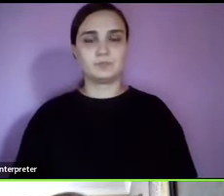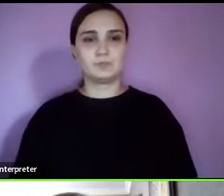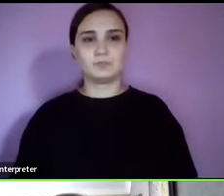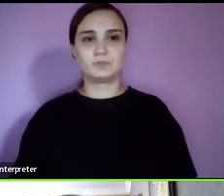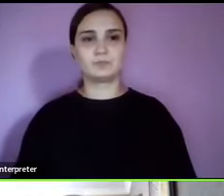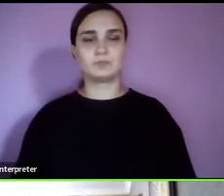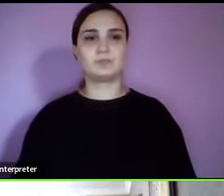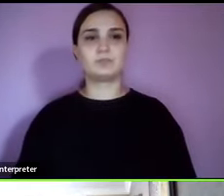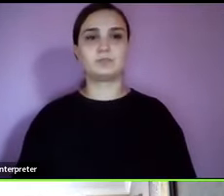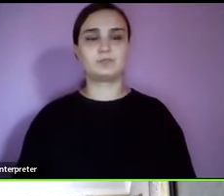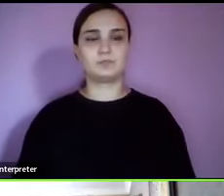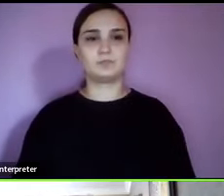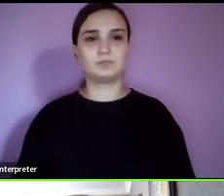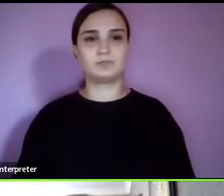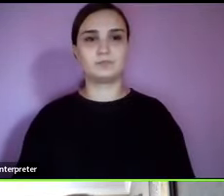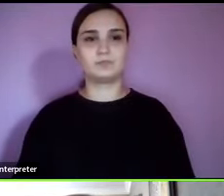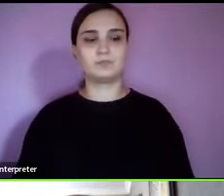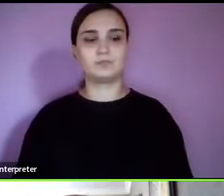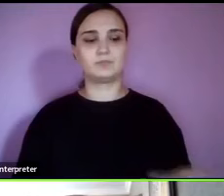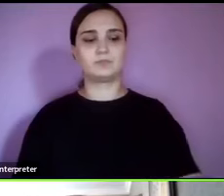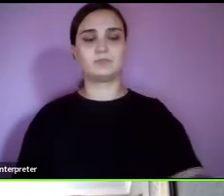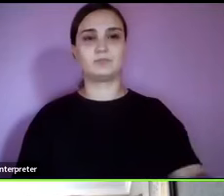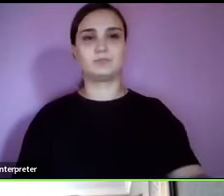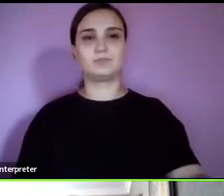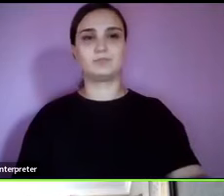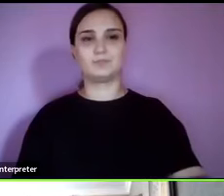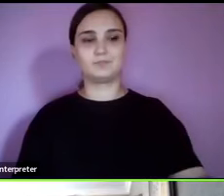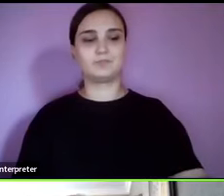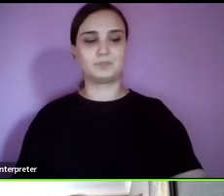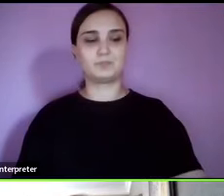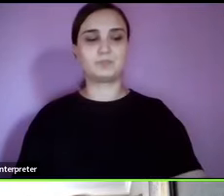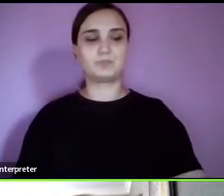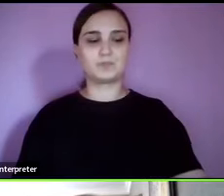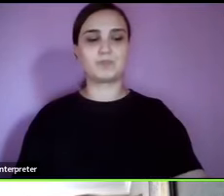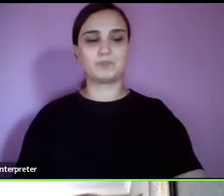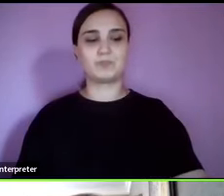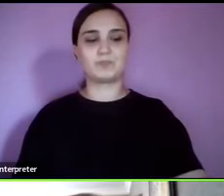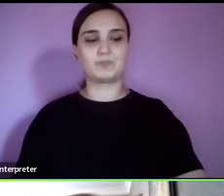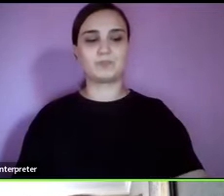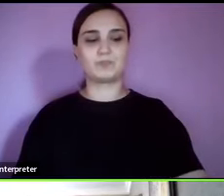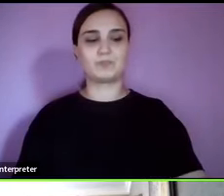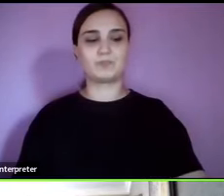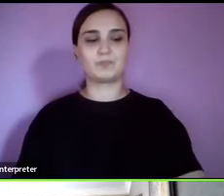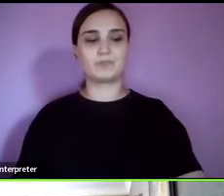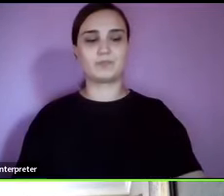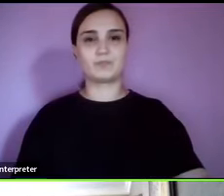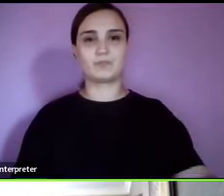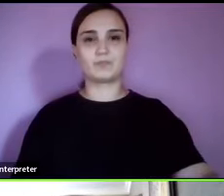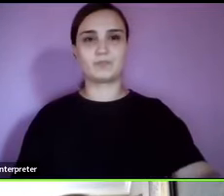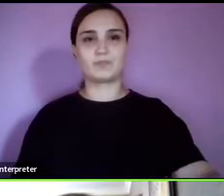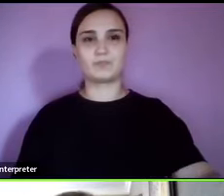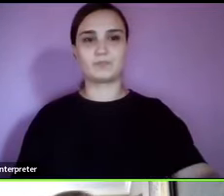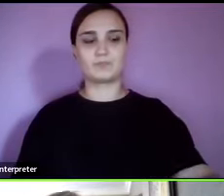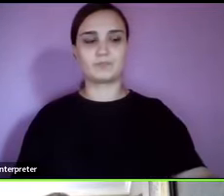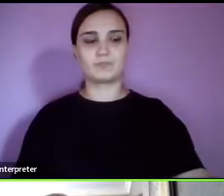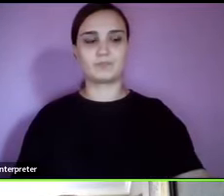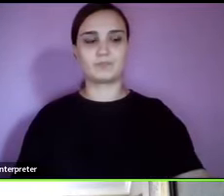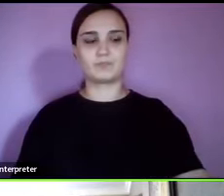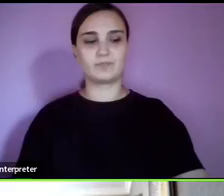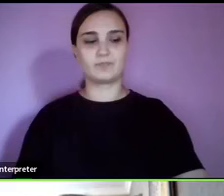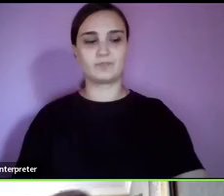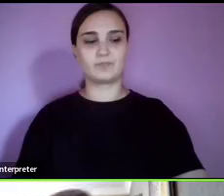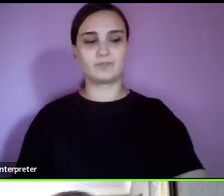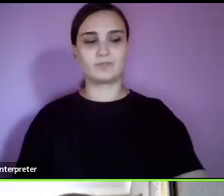upset because they had an argument with someone at school or they didn't do well on a particular topic,